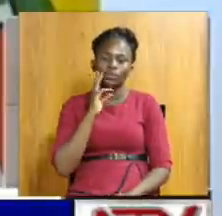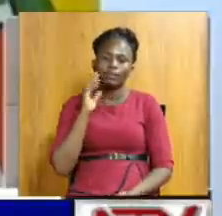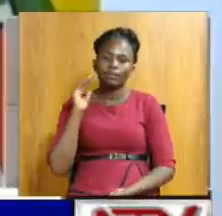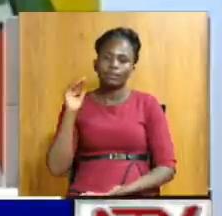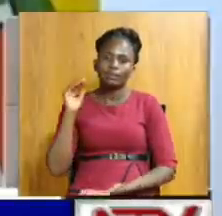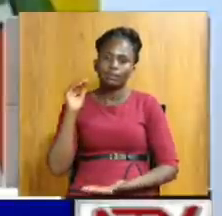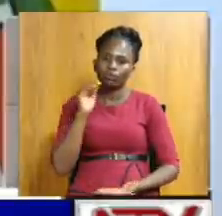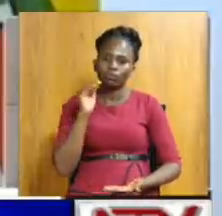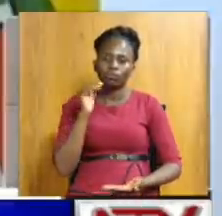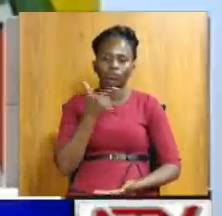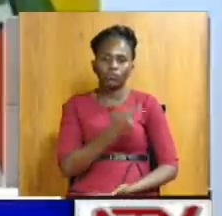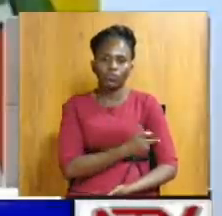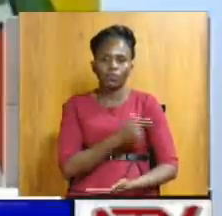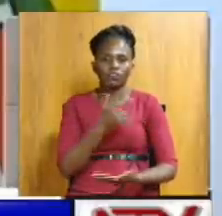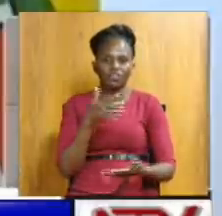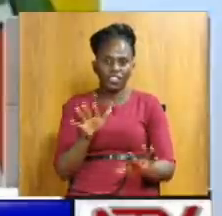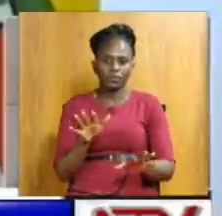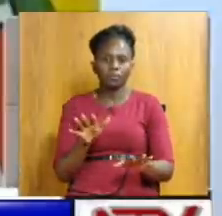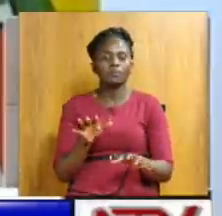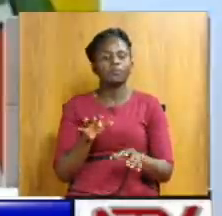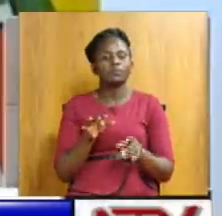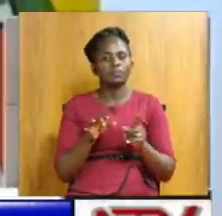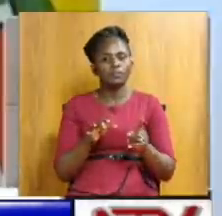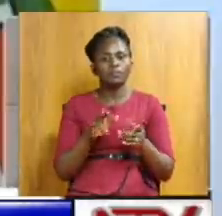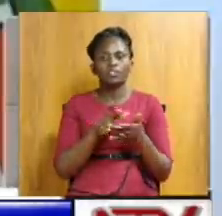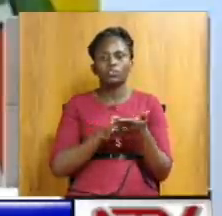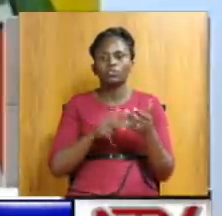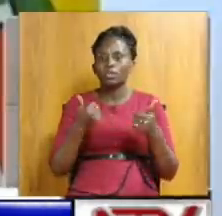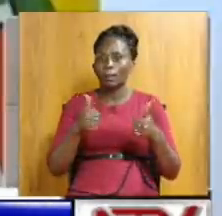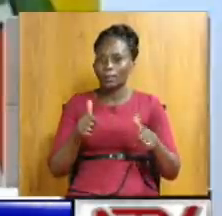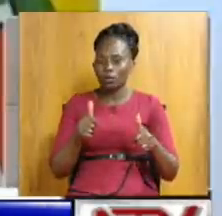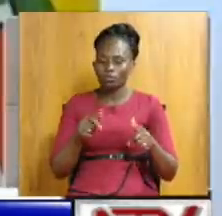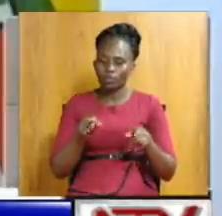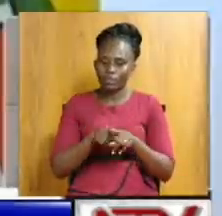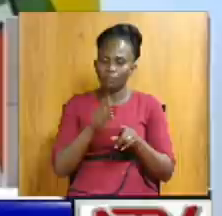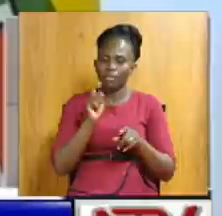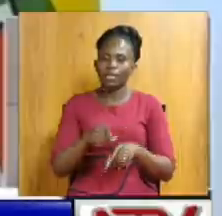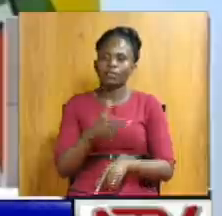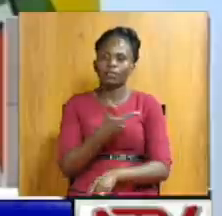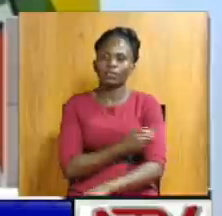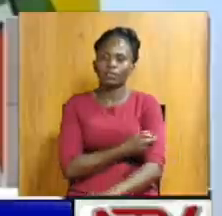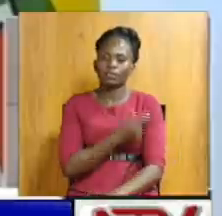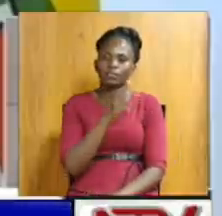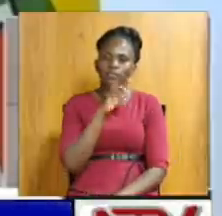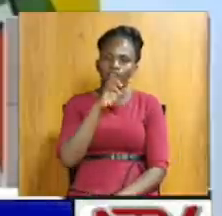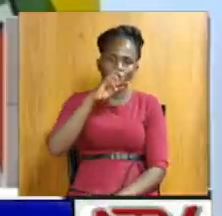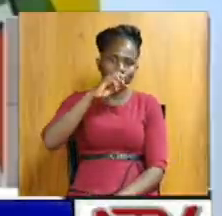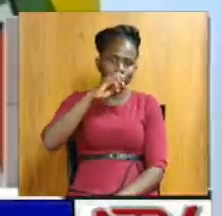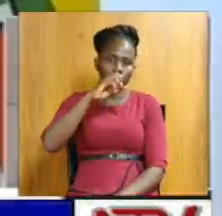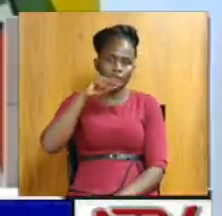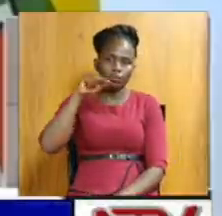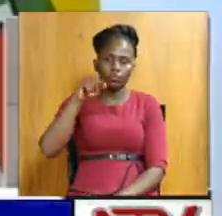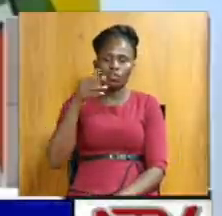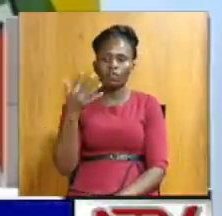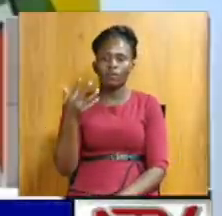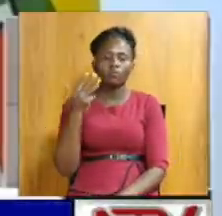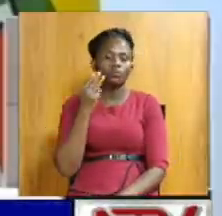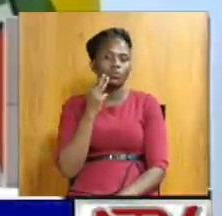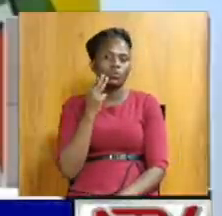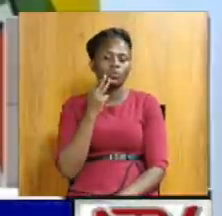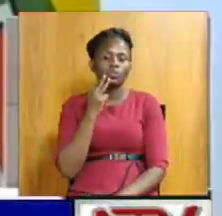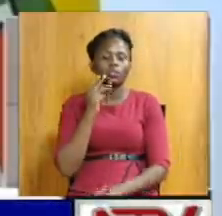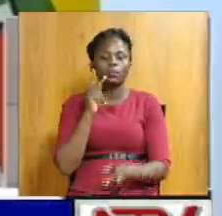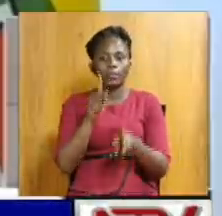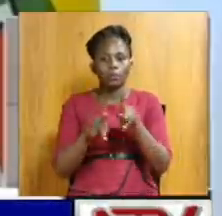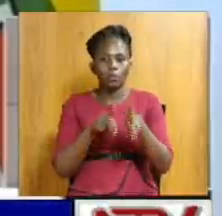we have but have not used have the capacity to vaccinate 8.5 million millions of